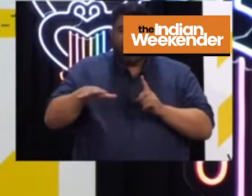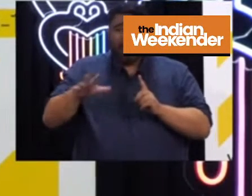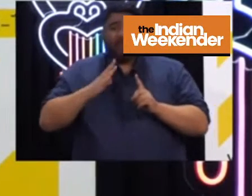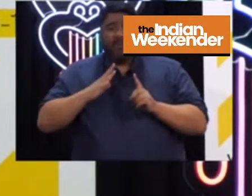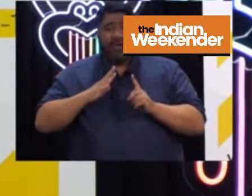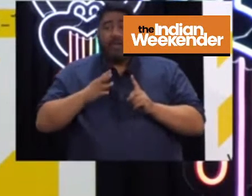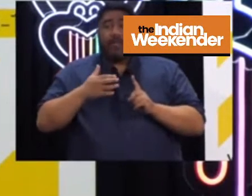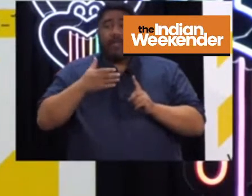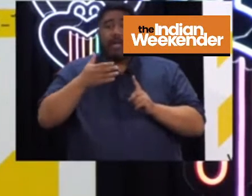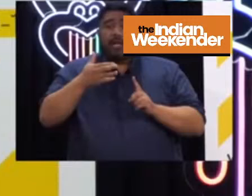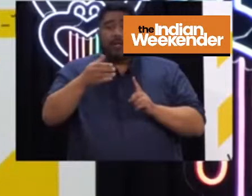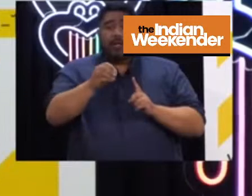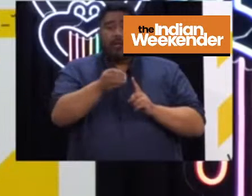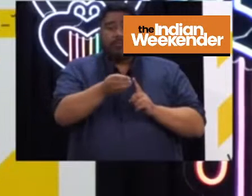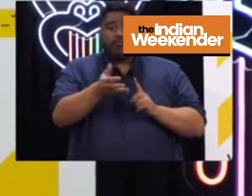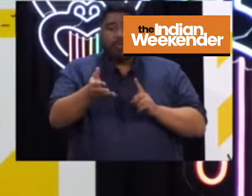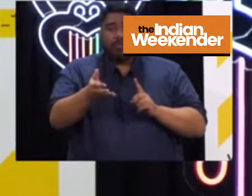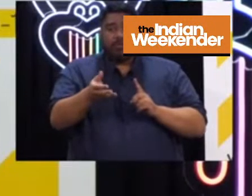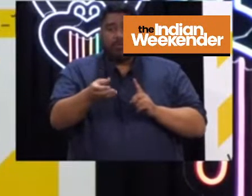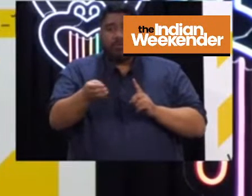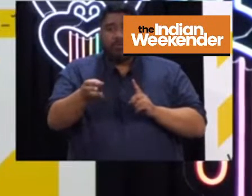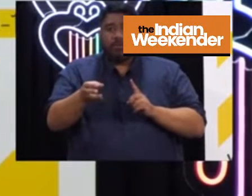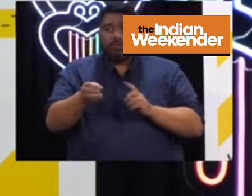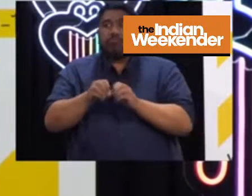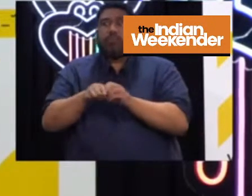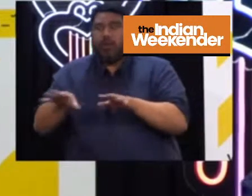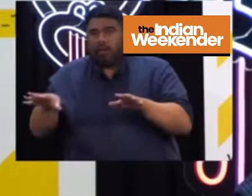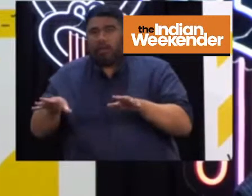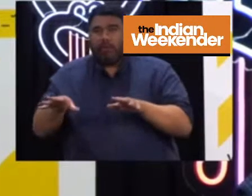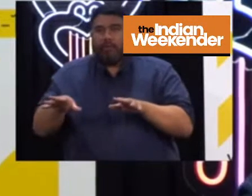we're then seeing the wider family being